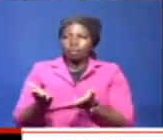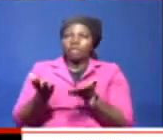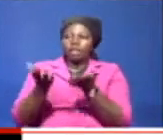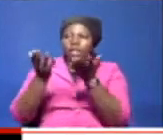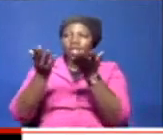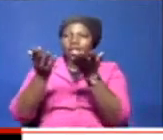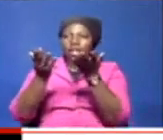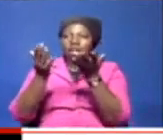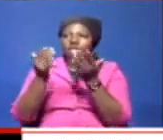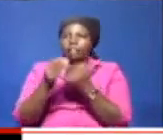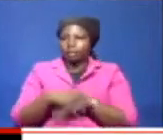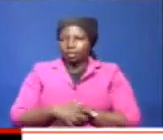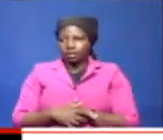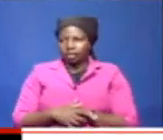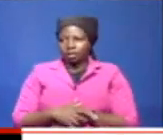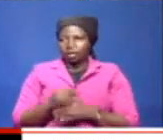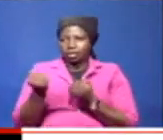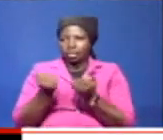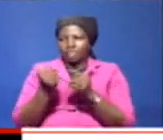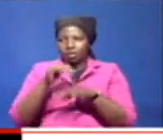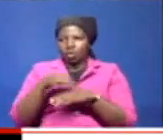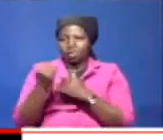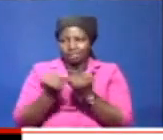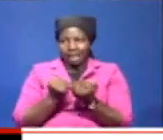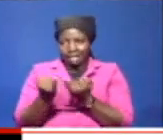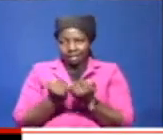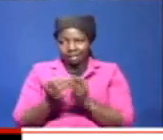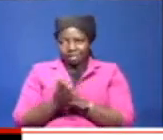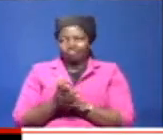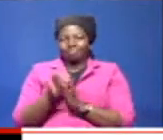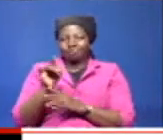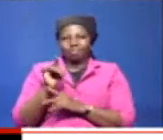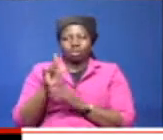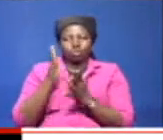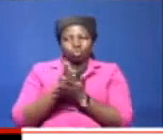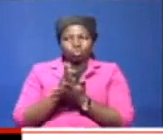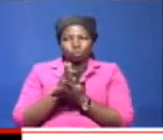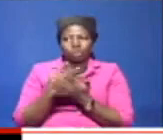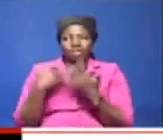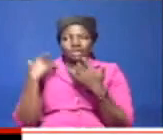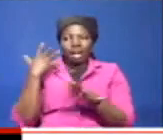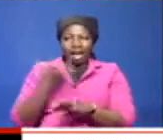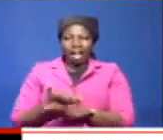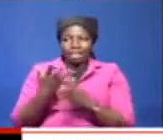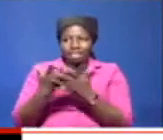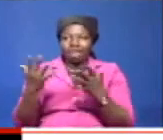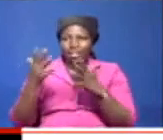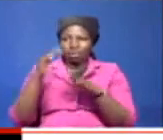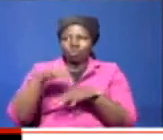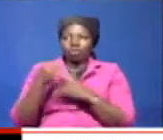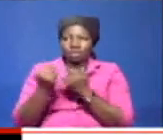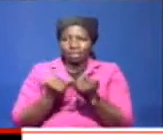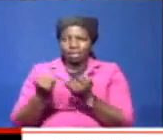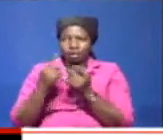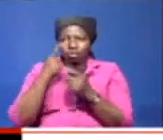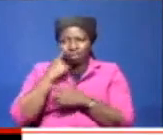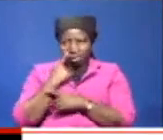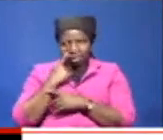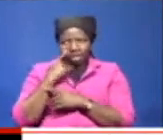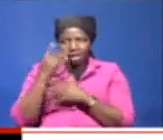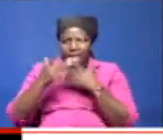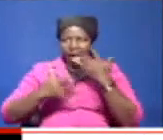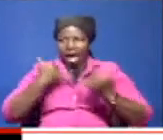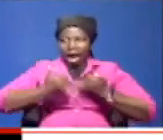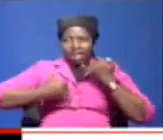in Soisambu on Saturday, Soisambu 2 was a nightmare for anybody. And so to see the excitement and the pleasure the young drivers were getting out of